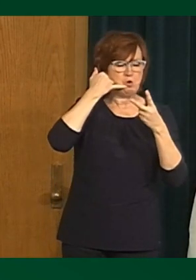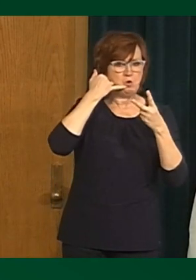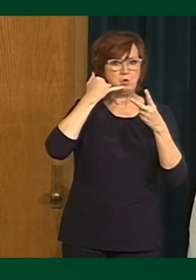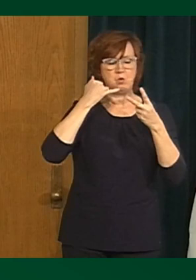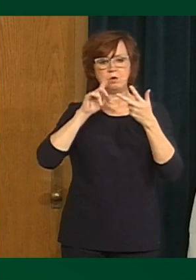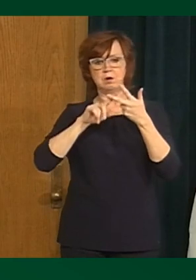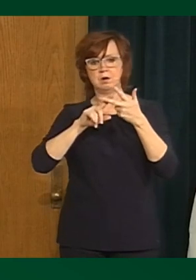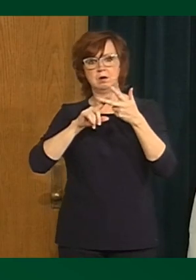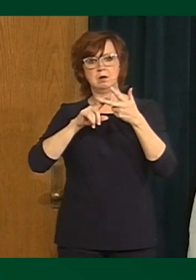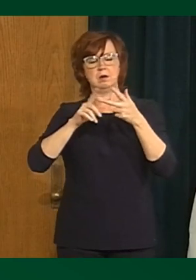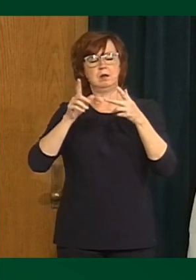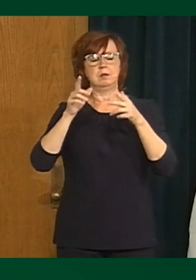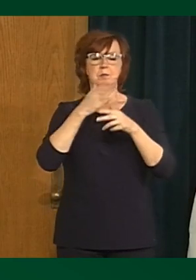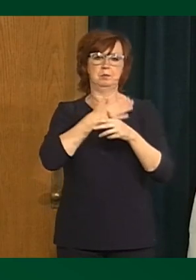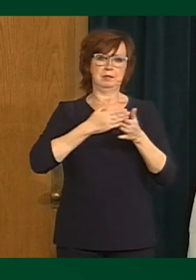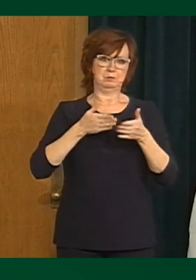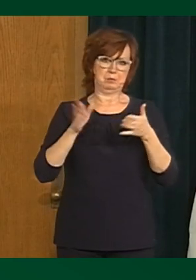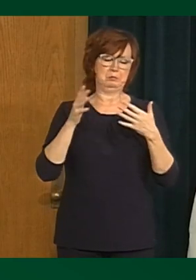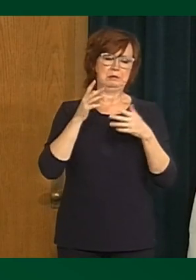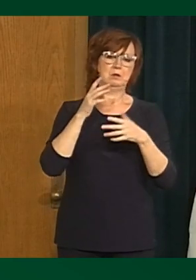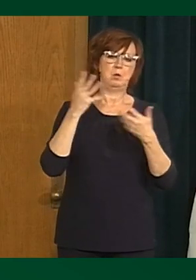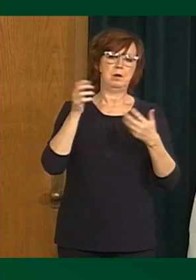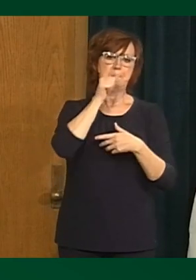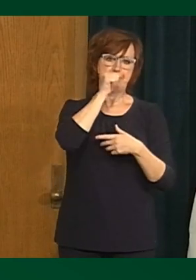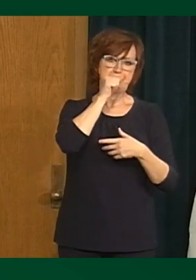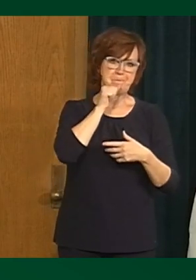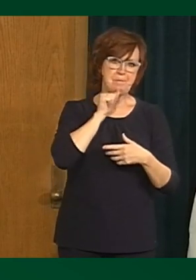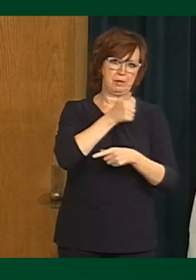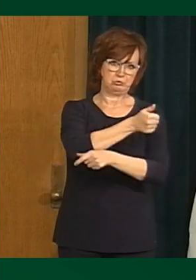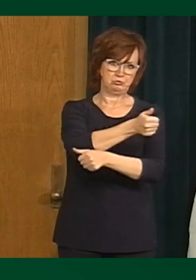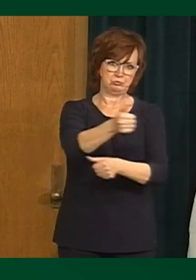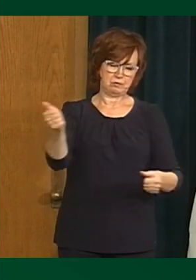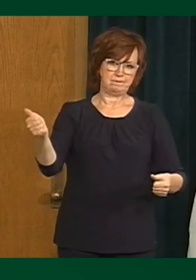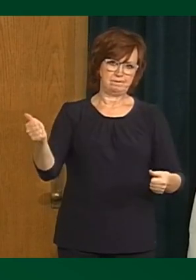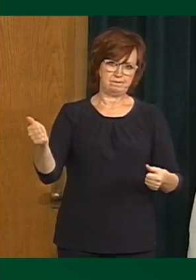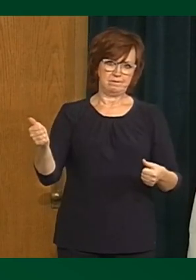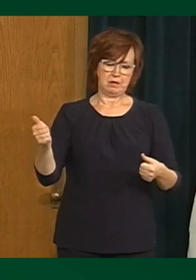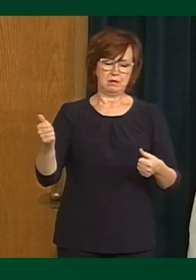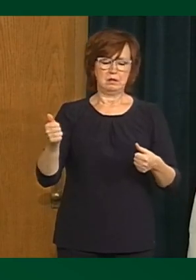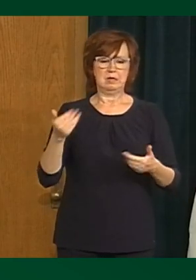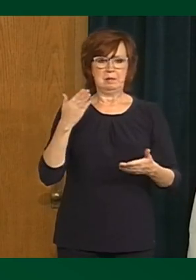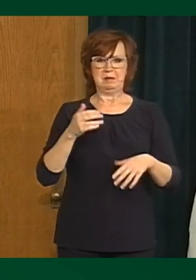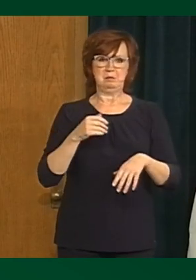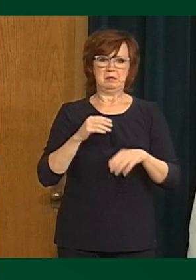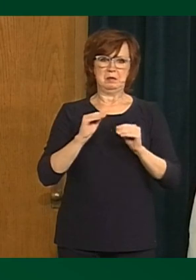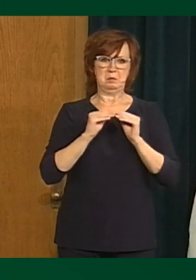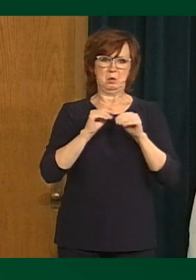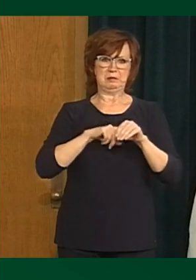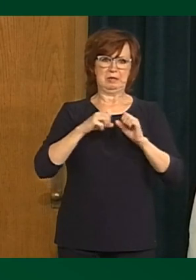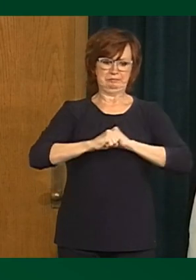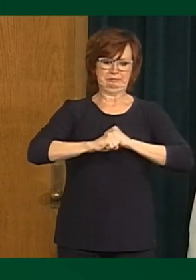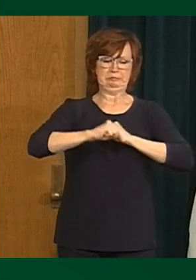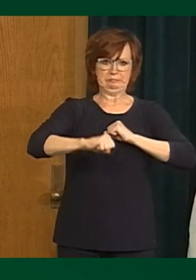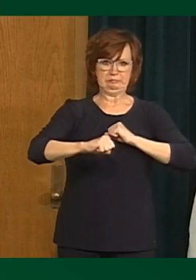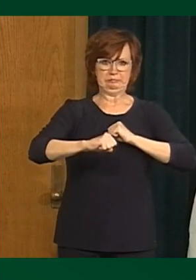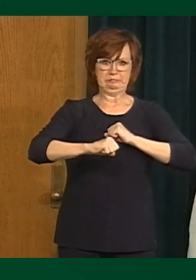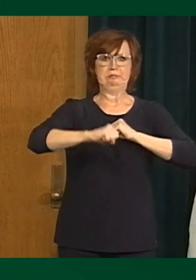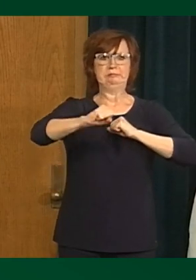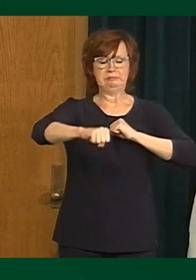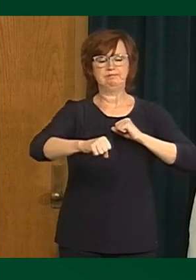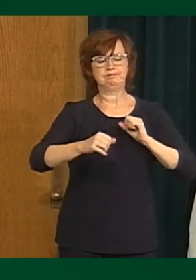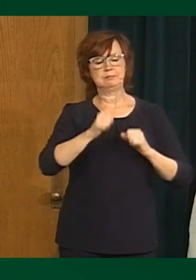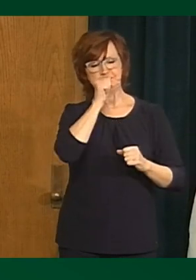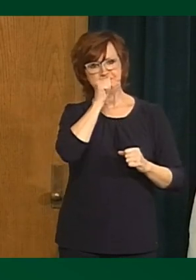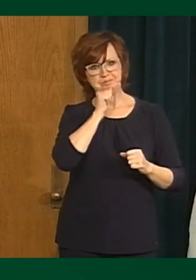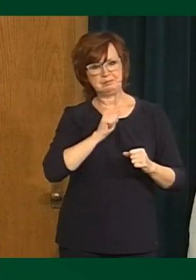necessary for safety reasons, but they may cause some delays and inconveniences for patients as we start getting into this new routine of